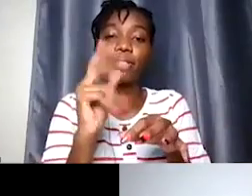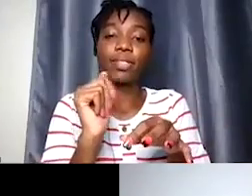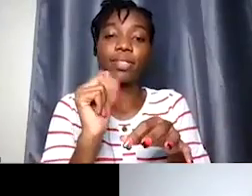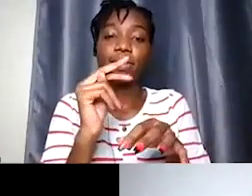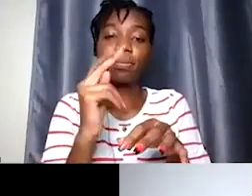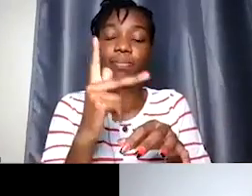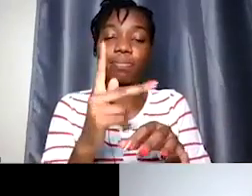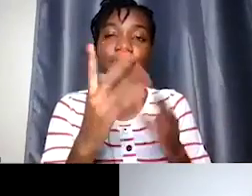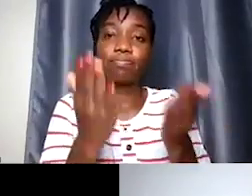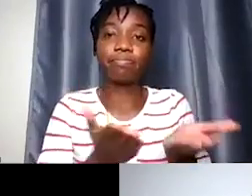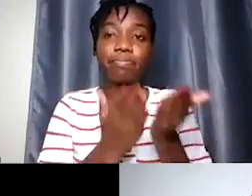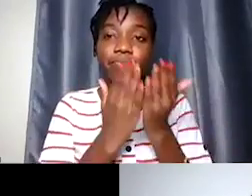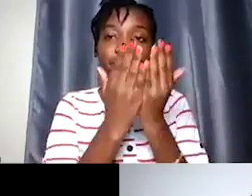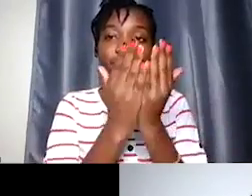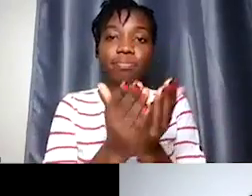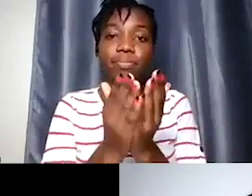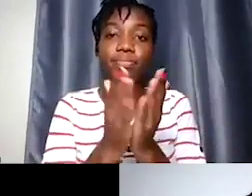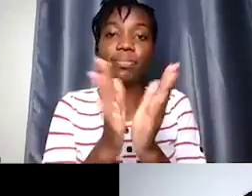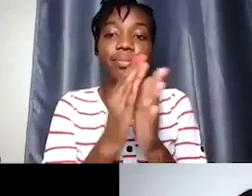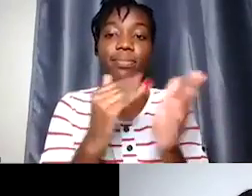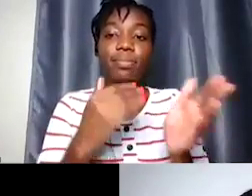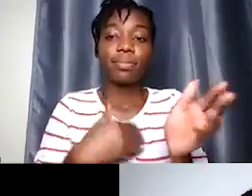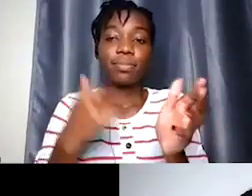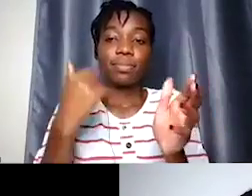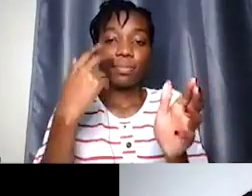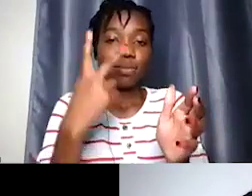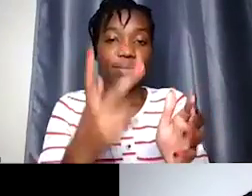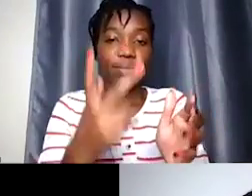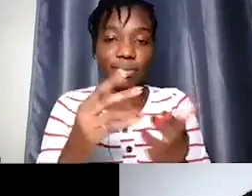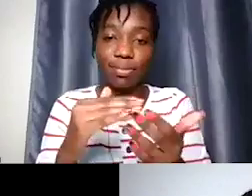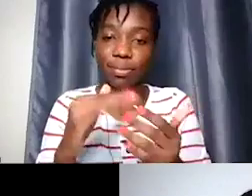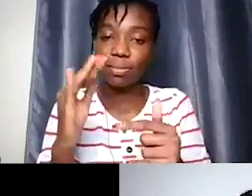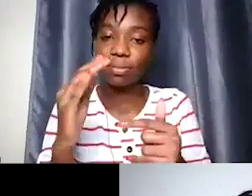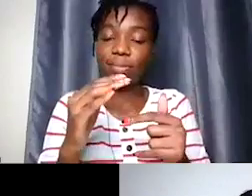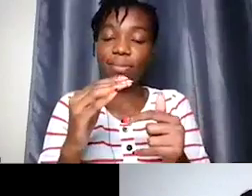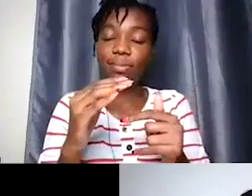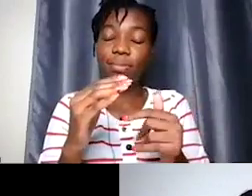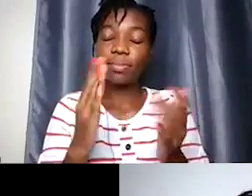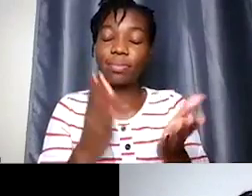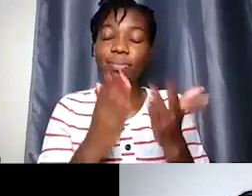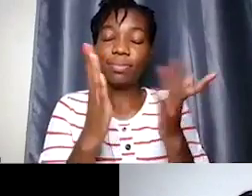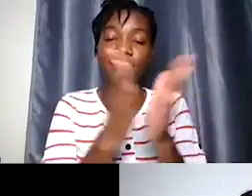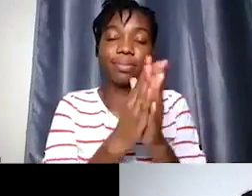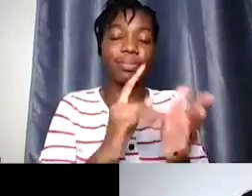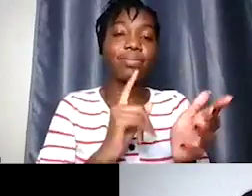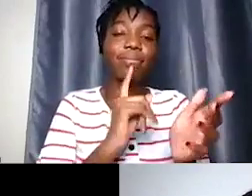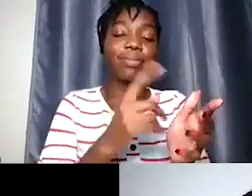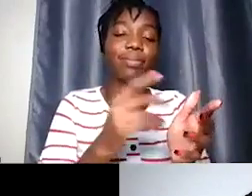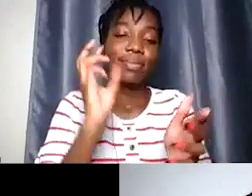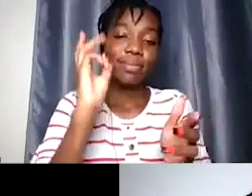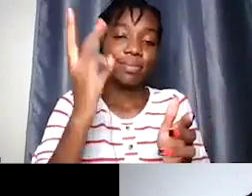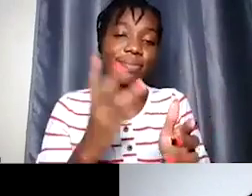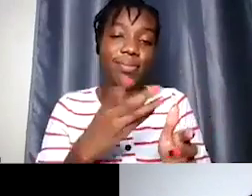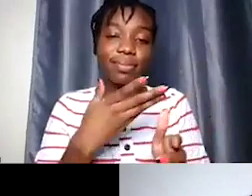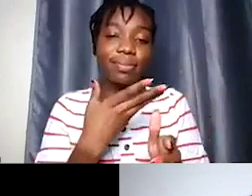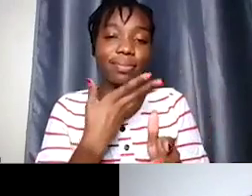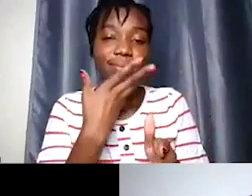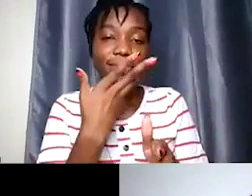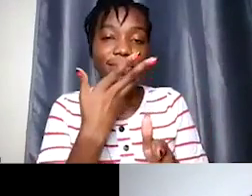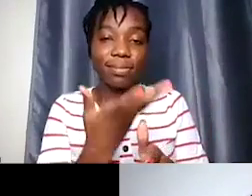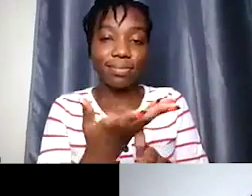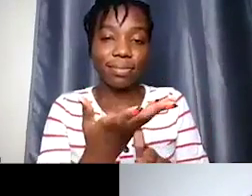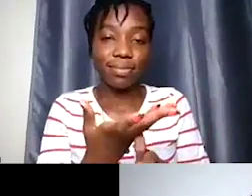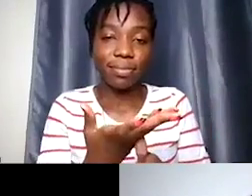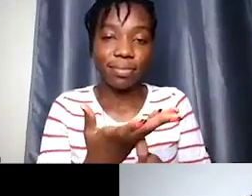offering to you guys. I have seen quite a number of requests, so we will be sure to respond to